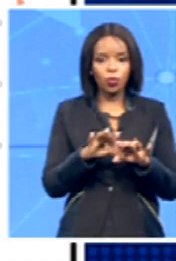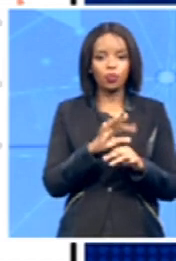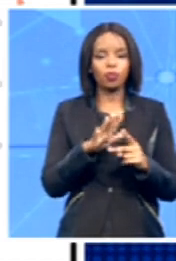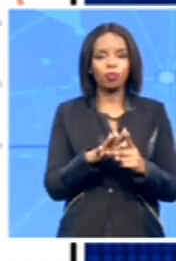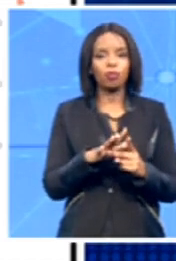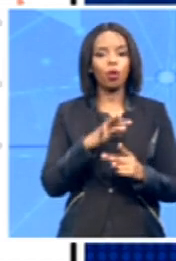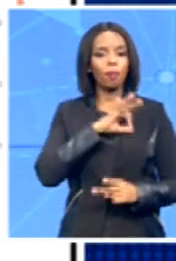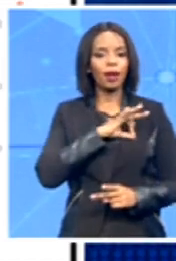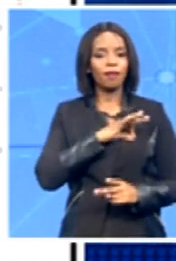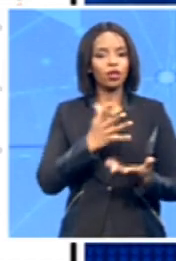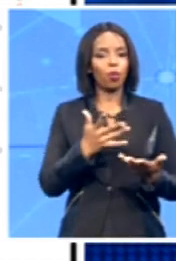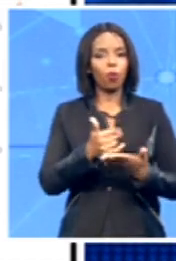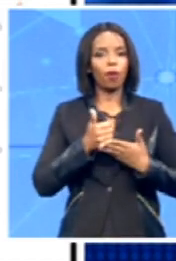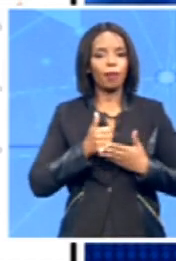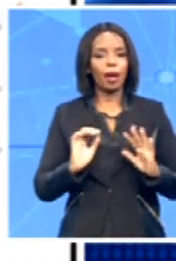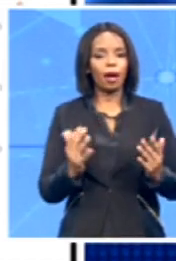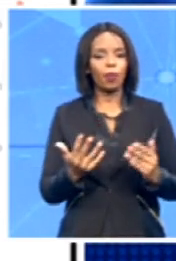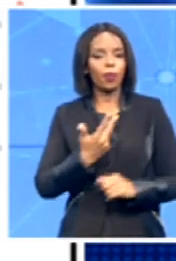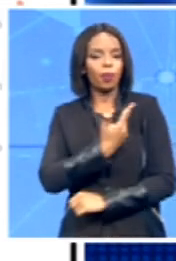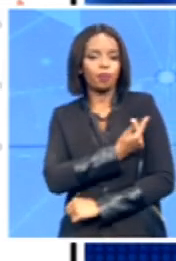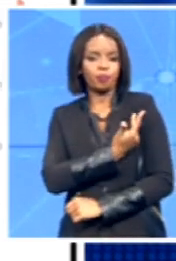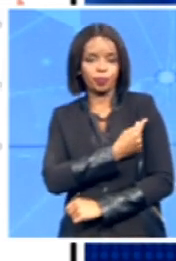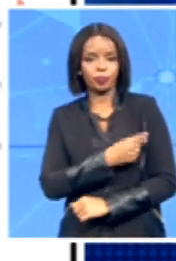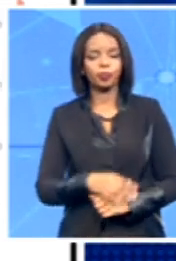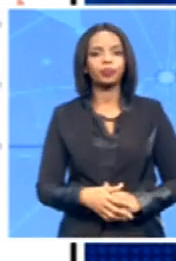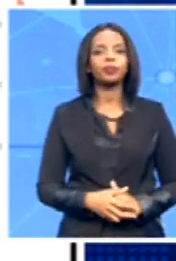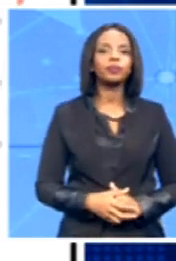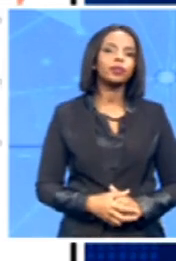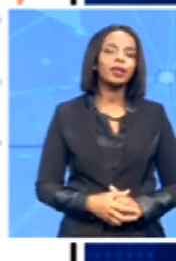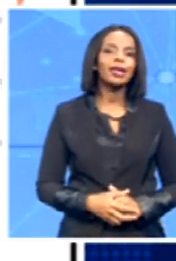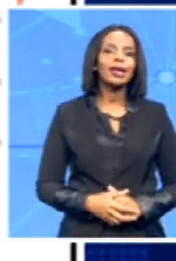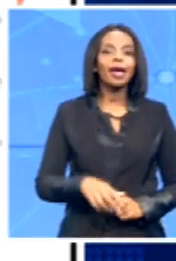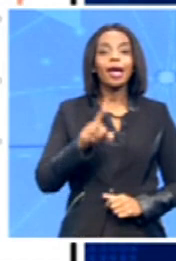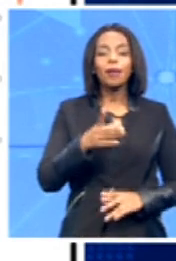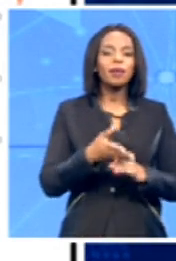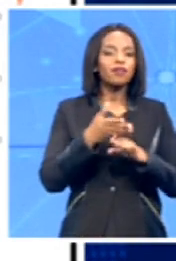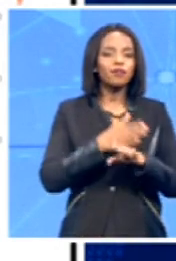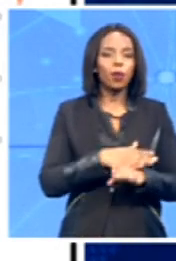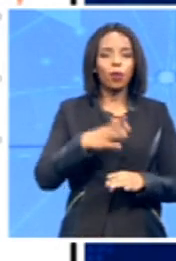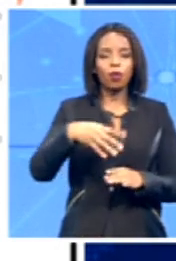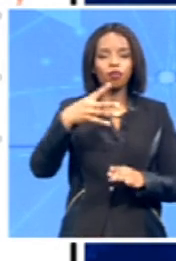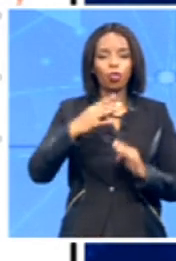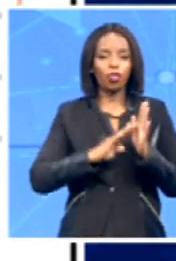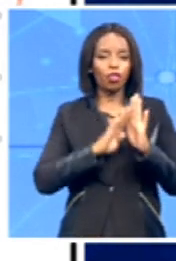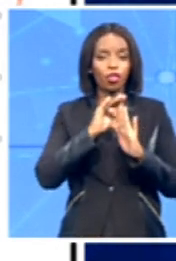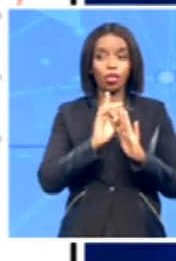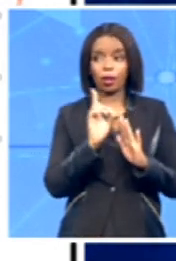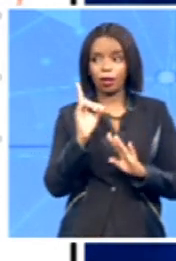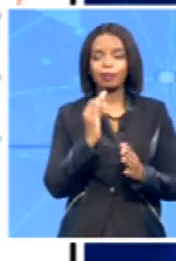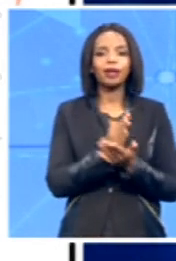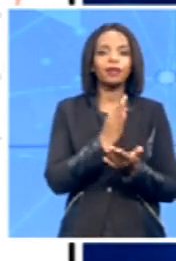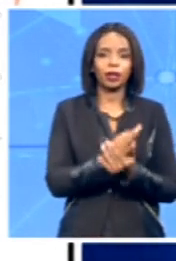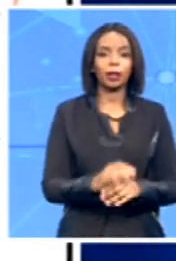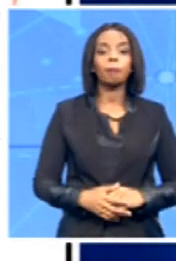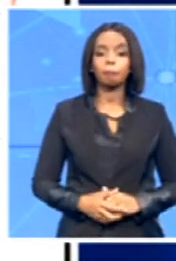So how much protection did we then have before the fourth wave? So this is the other factor, the factor about previous infections.